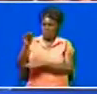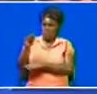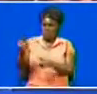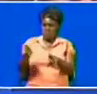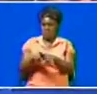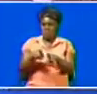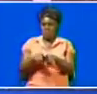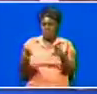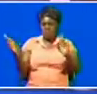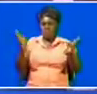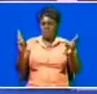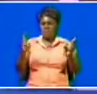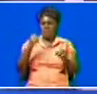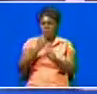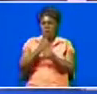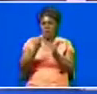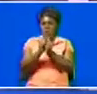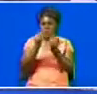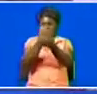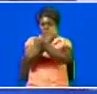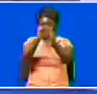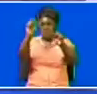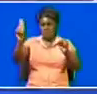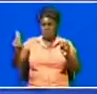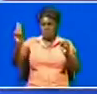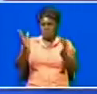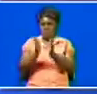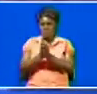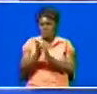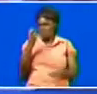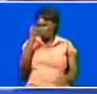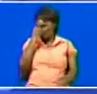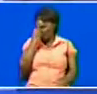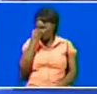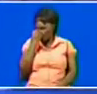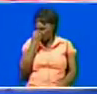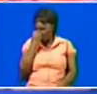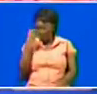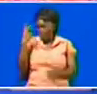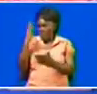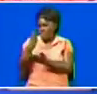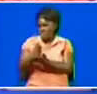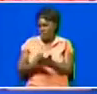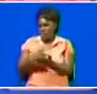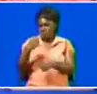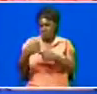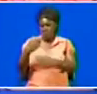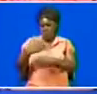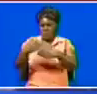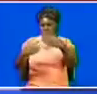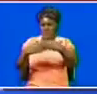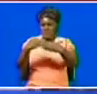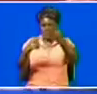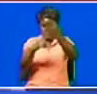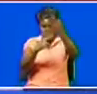also said he's ready to work with President Uhuru Kenyatta and Deputy President William Ruto as part of the ongoing Building Bridges